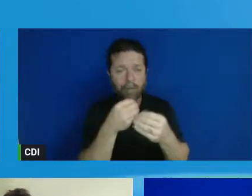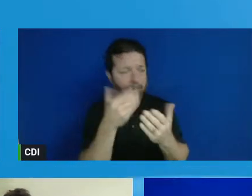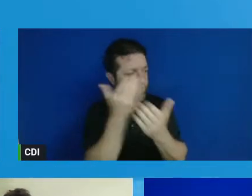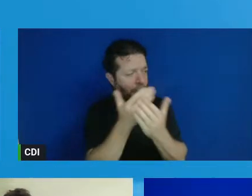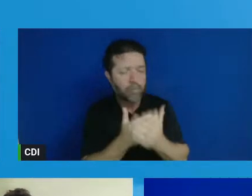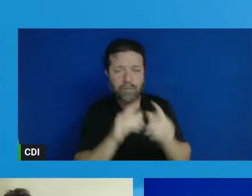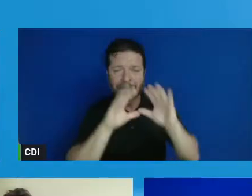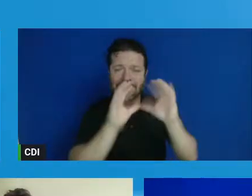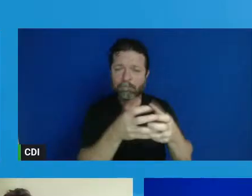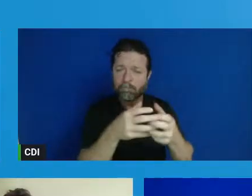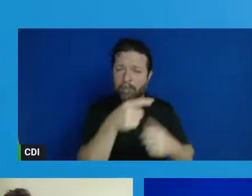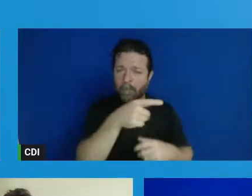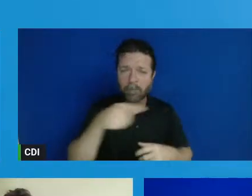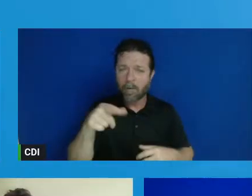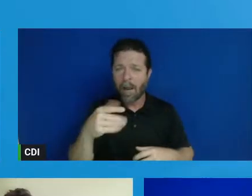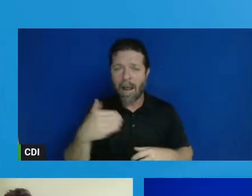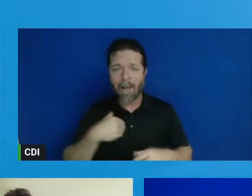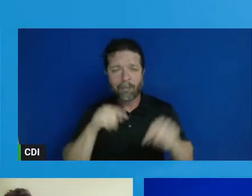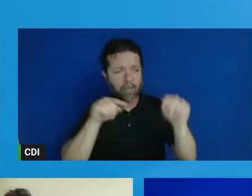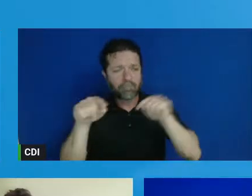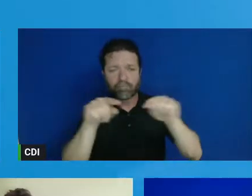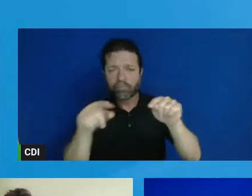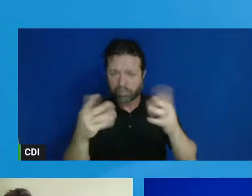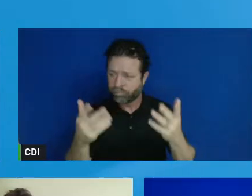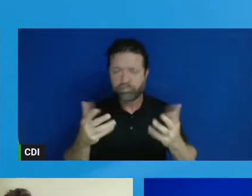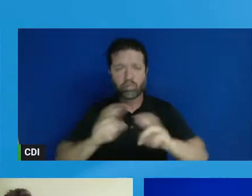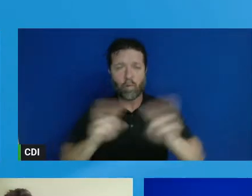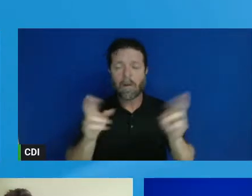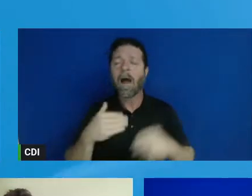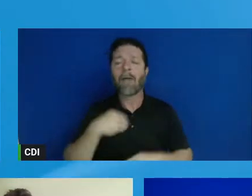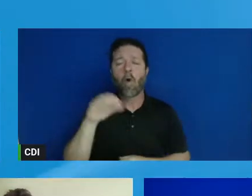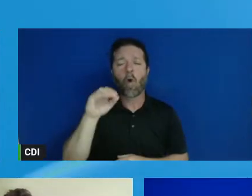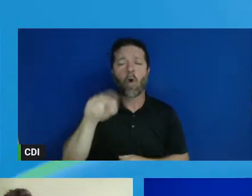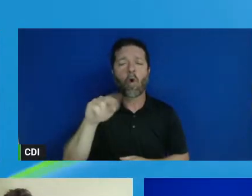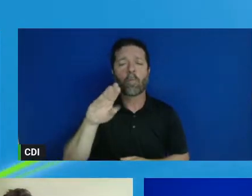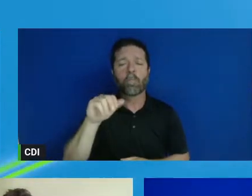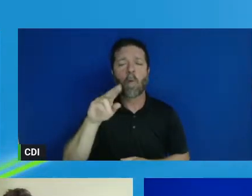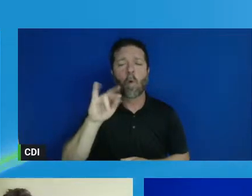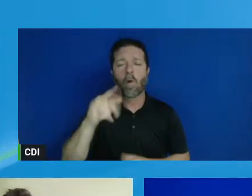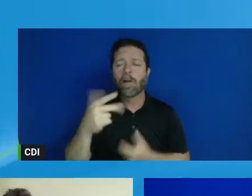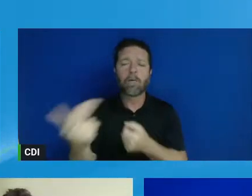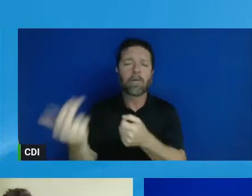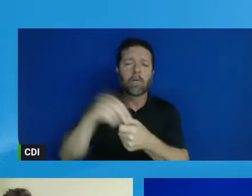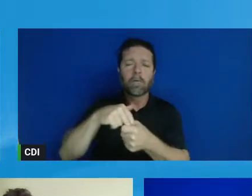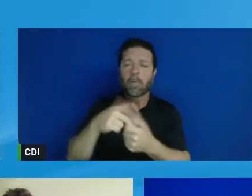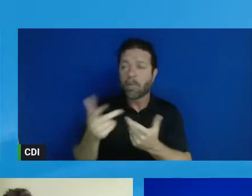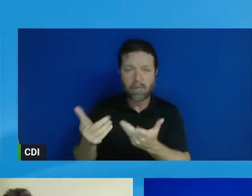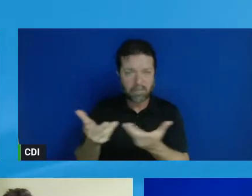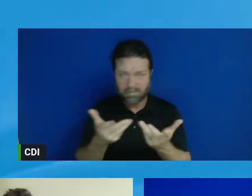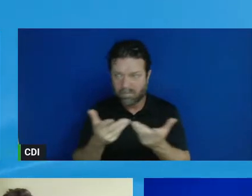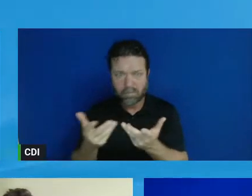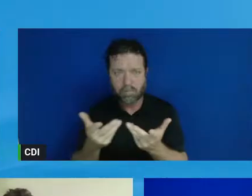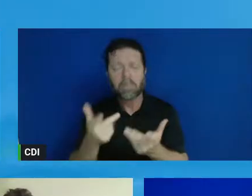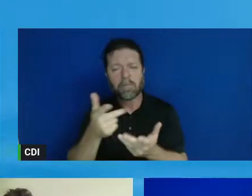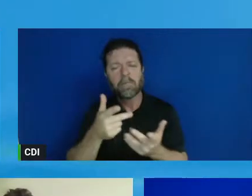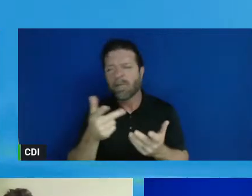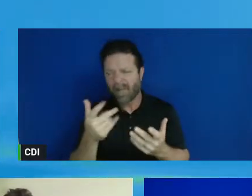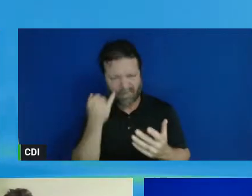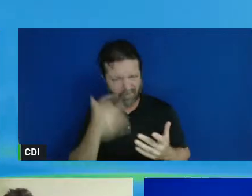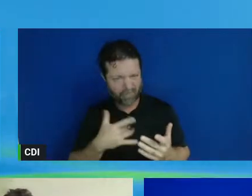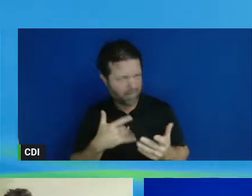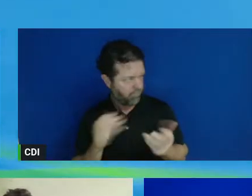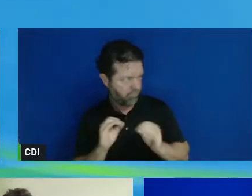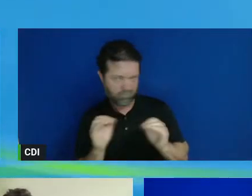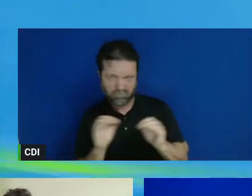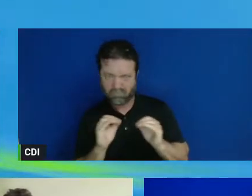onboarding specialists. So, certainly, if you feel like, hey, I should have gotten something by now, reach out to one of those individuals, and we're always happy